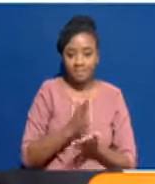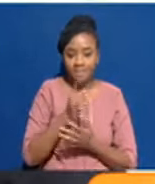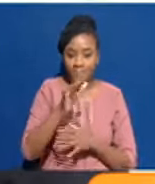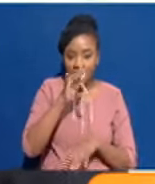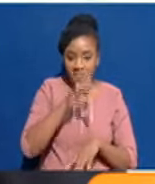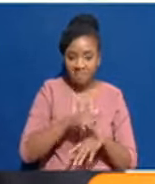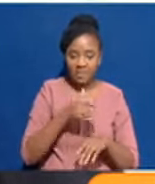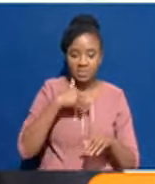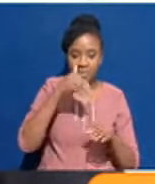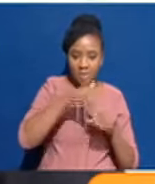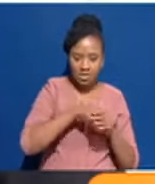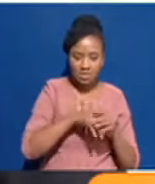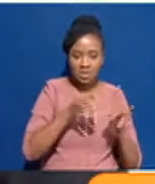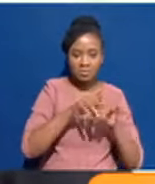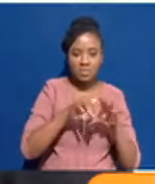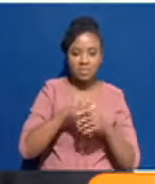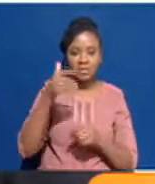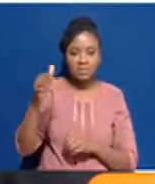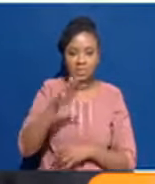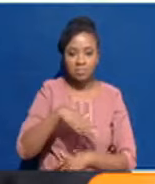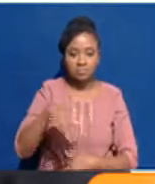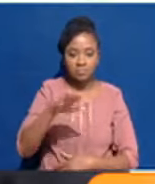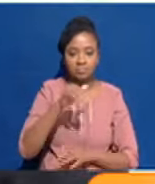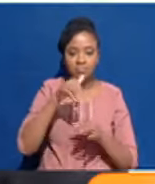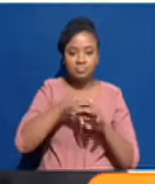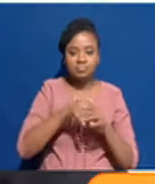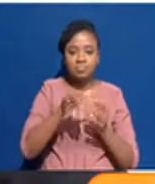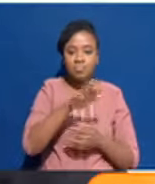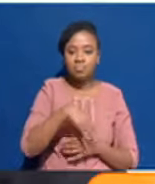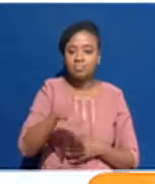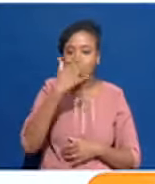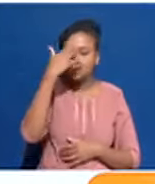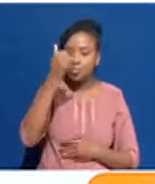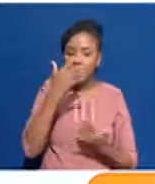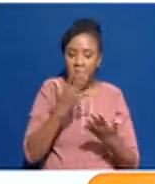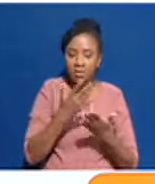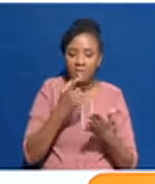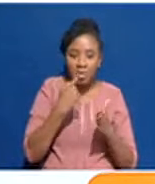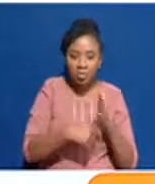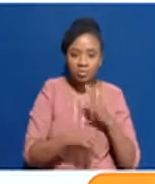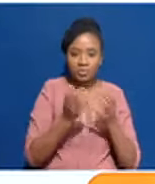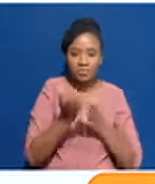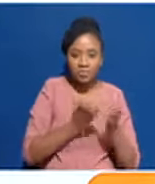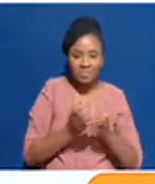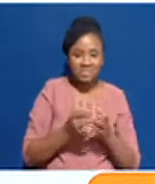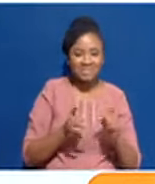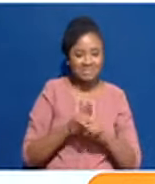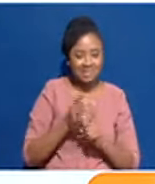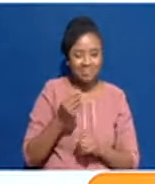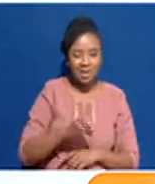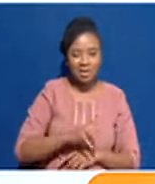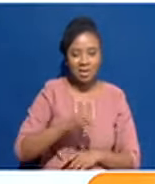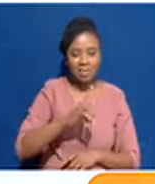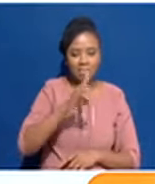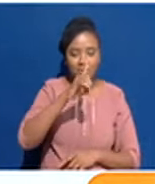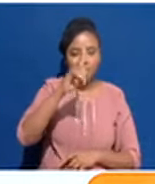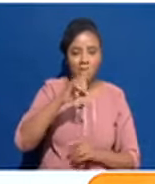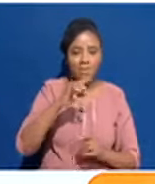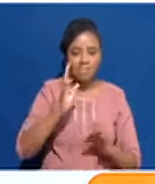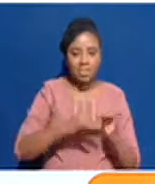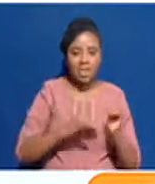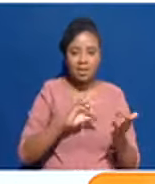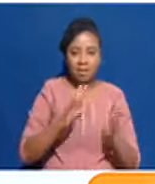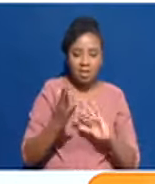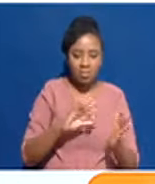our internal environment and external environment. Internal, because the cost of doing business will be slightly higher than we had really